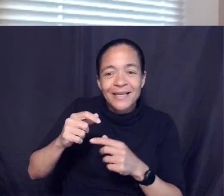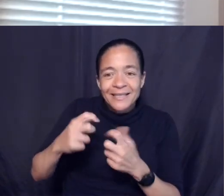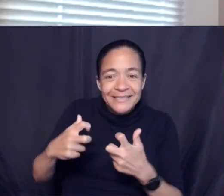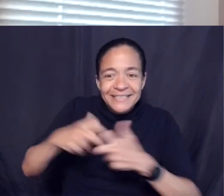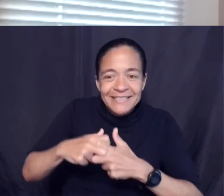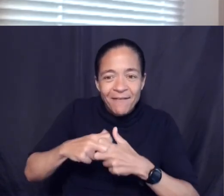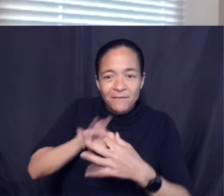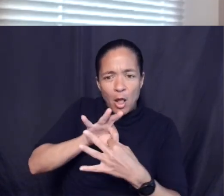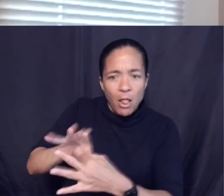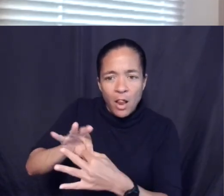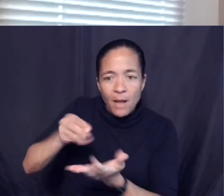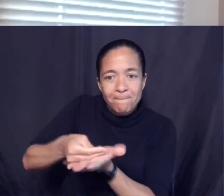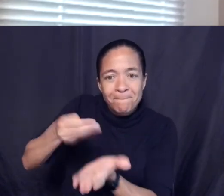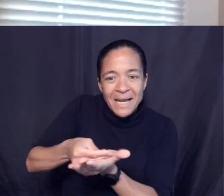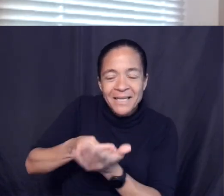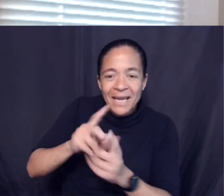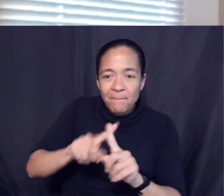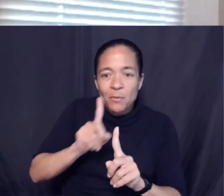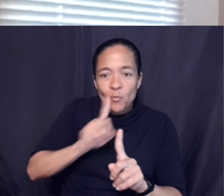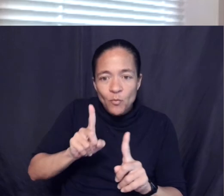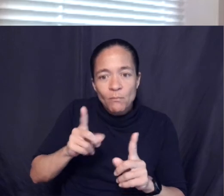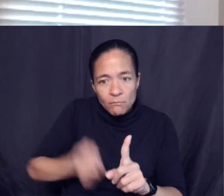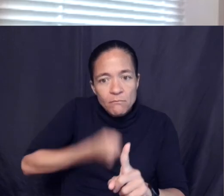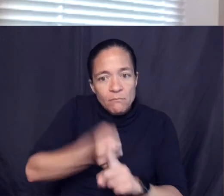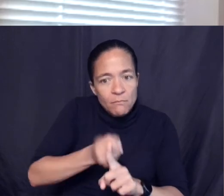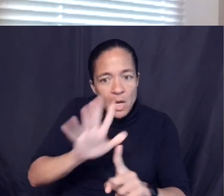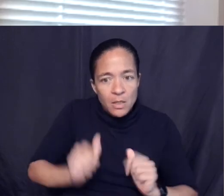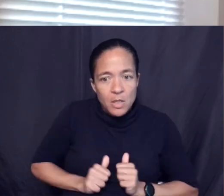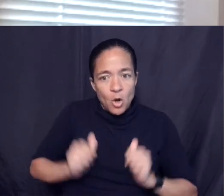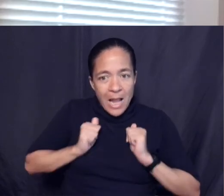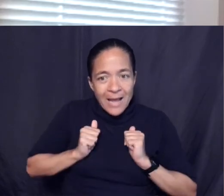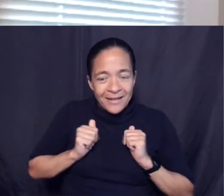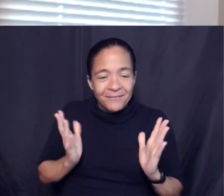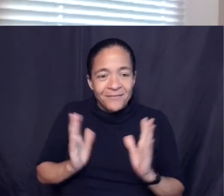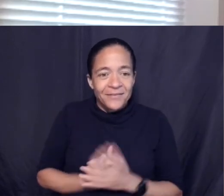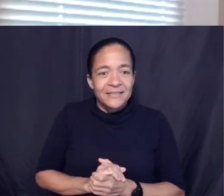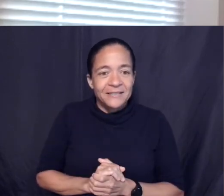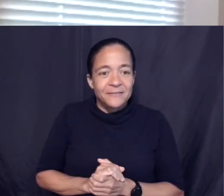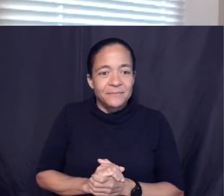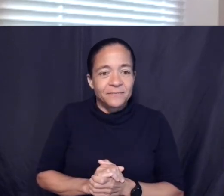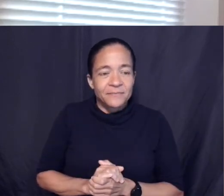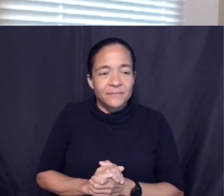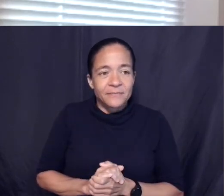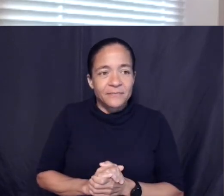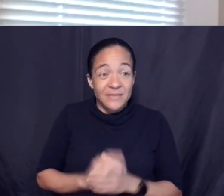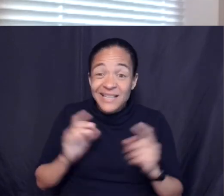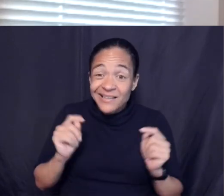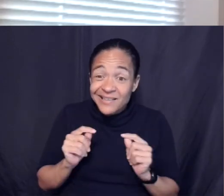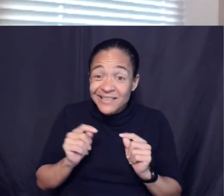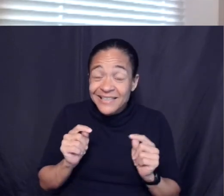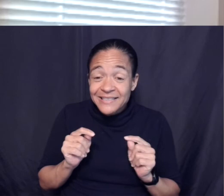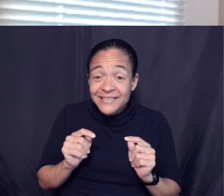people to know, because this is not something that is cost neutral, right? This is something